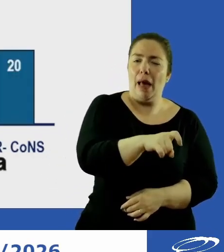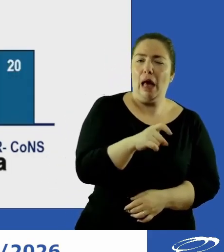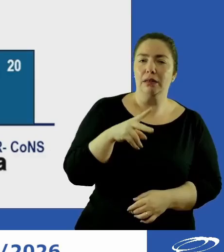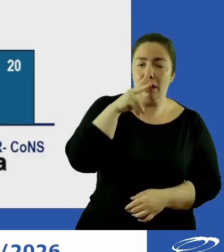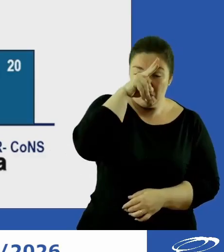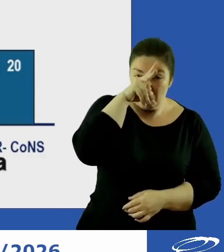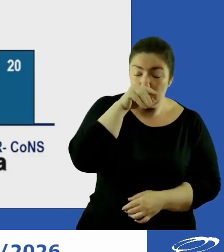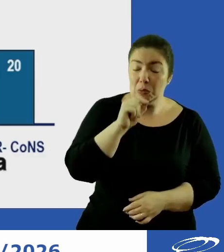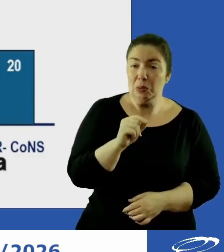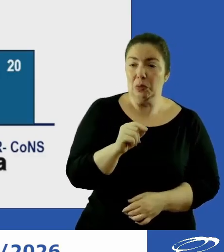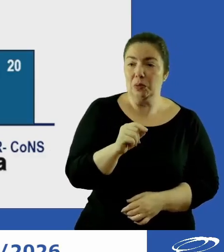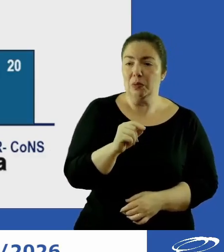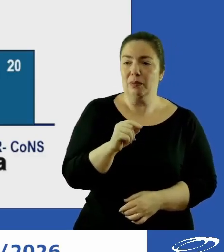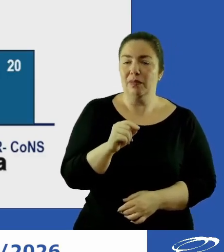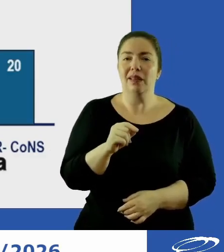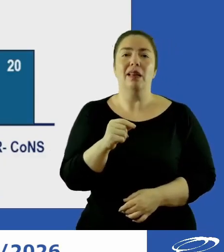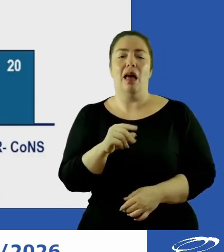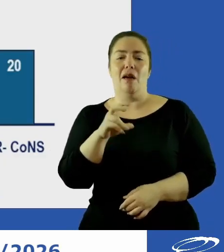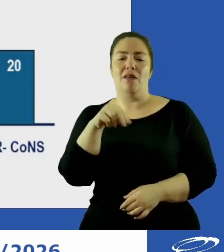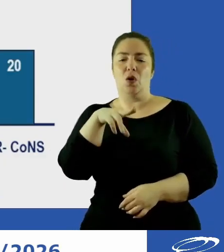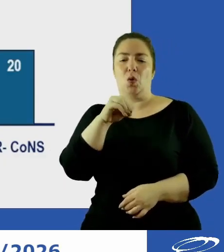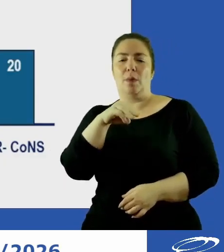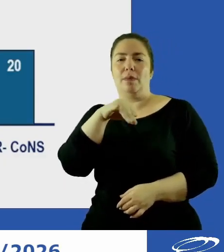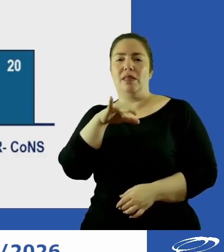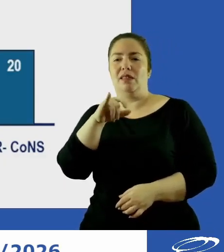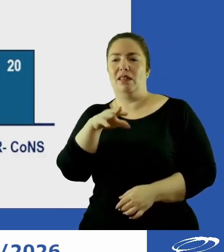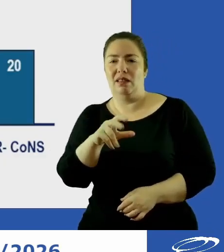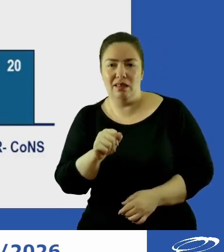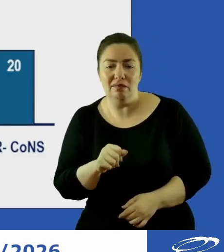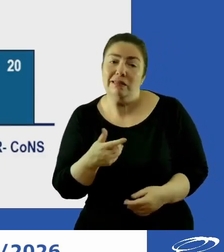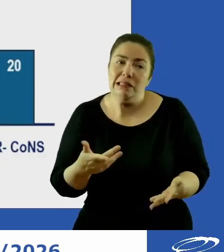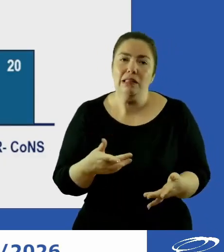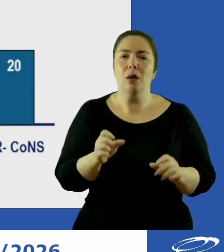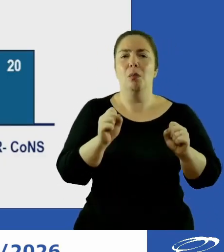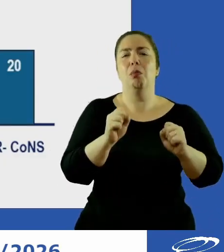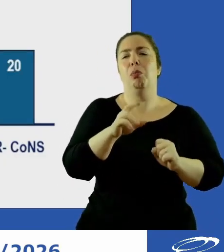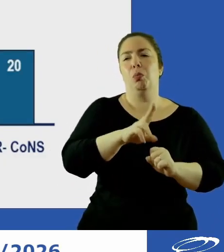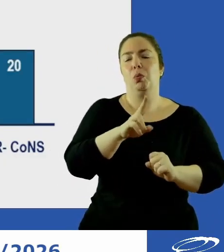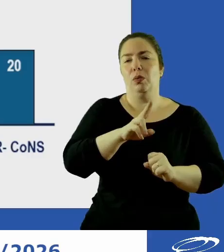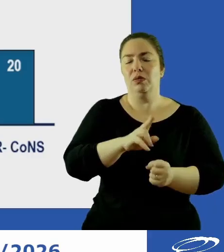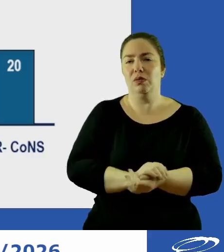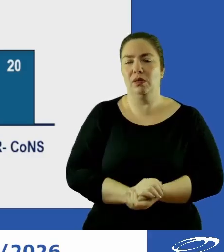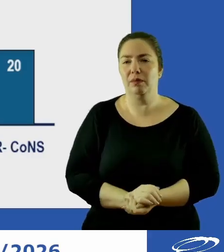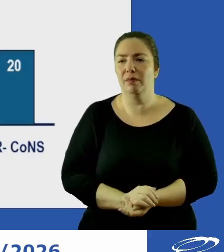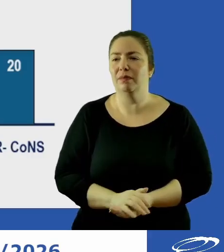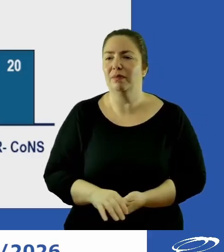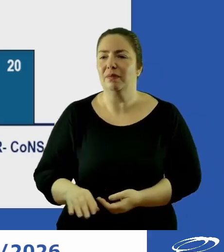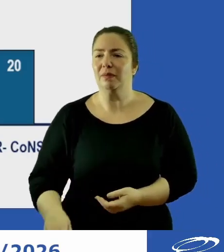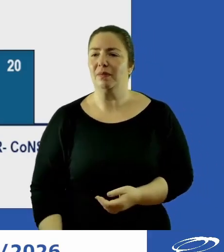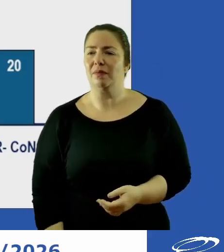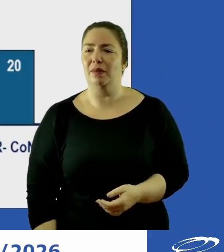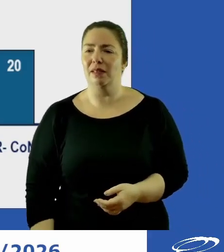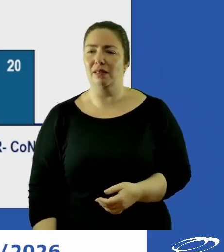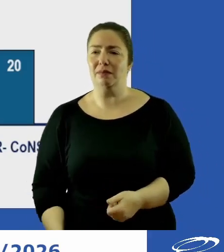of its safety and because of the perception of good outcomes, the